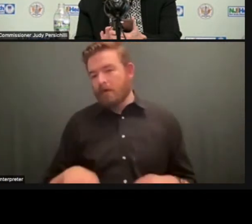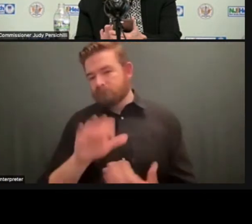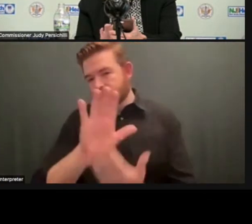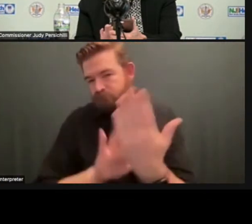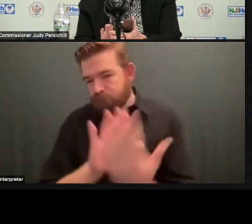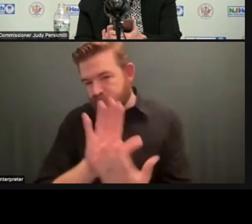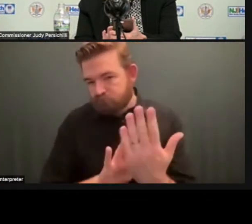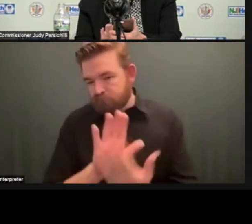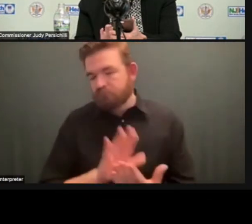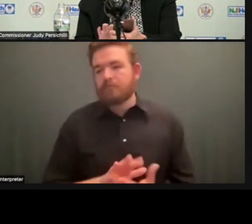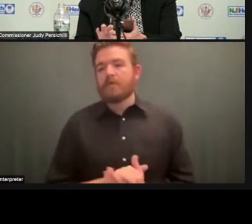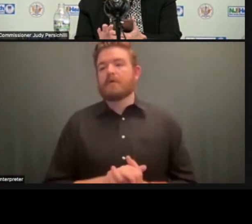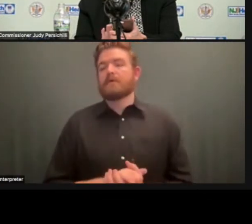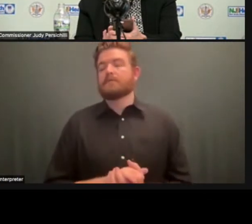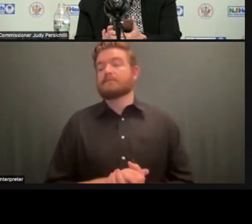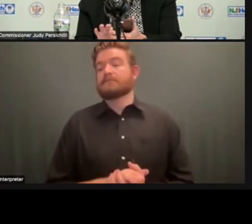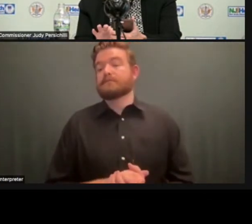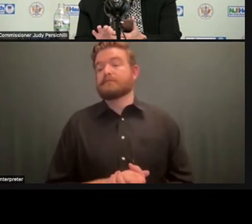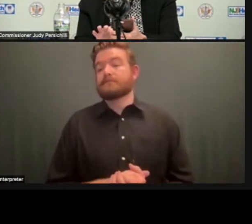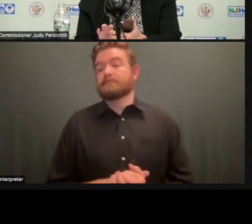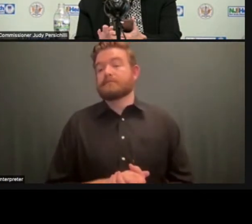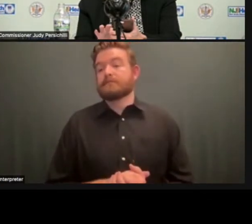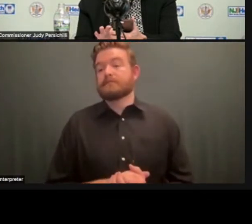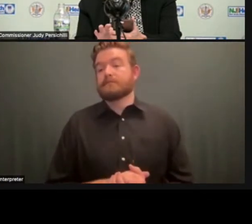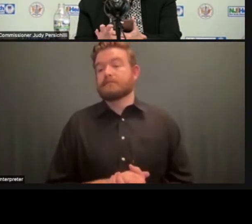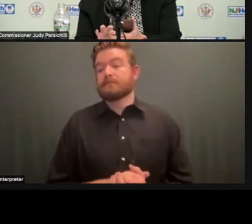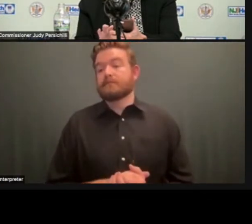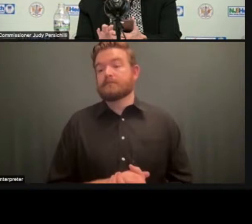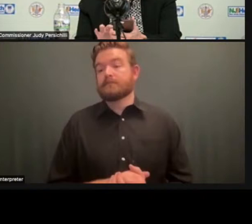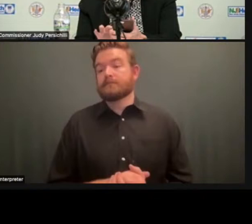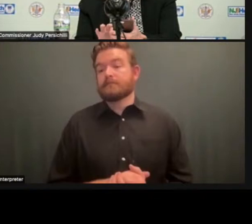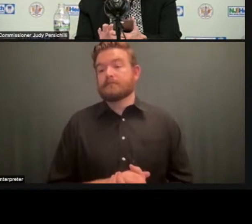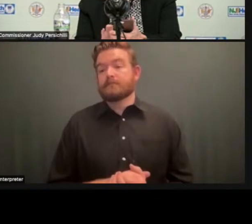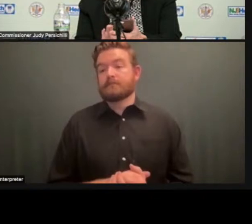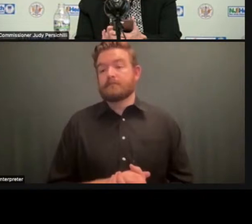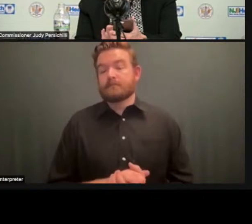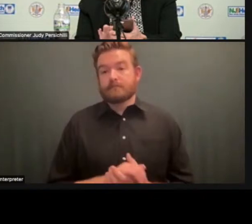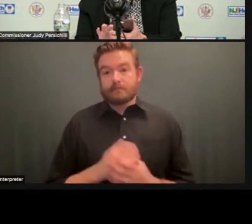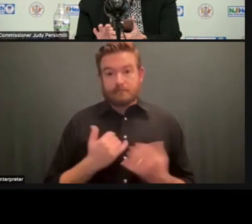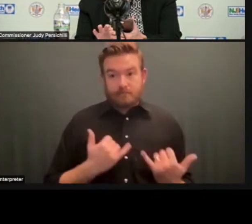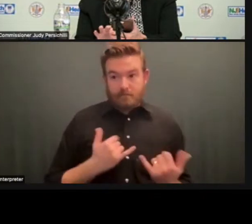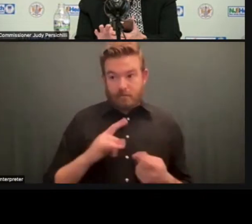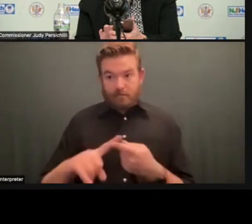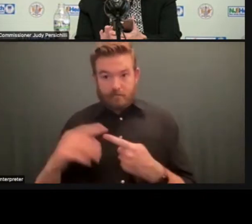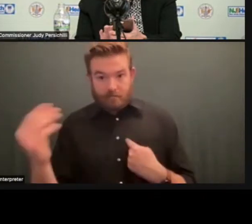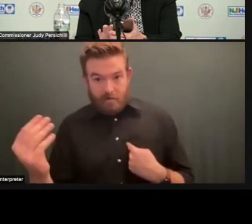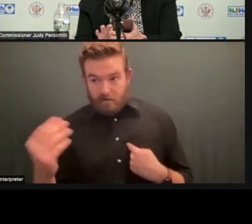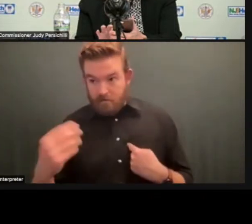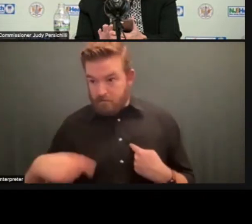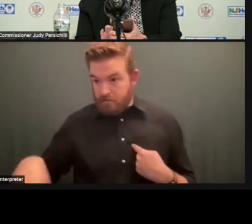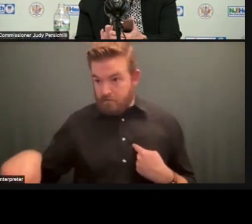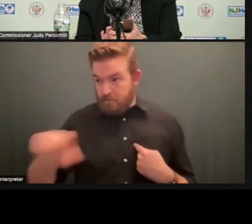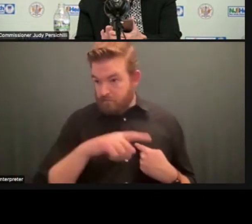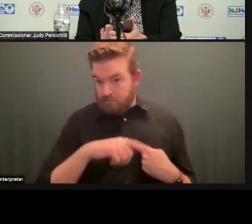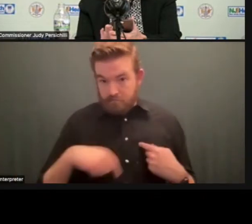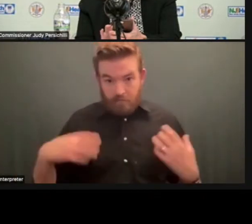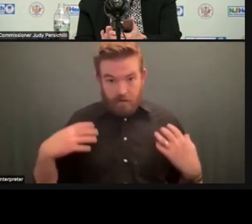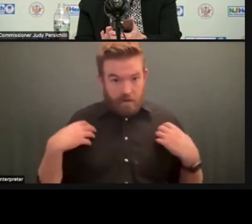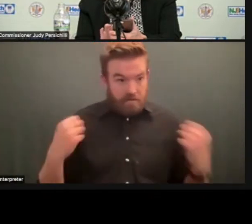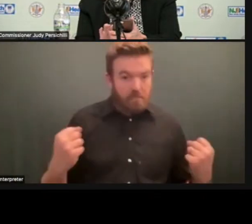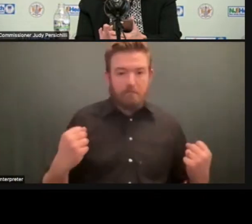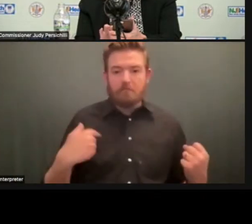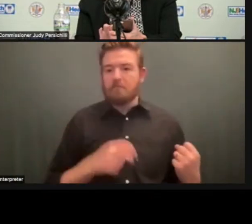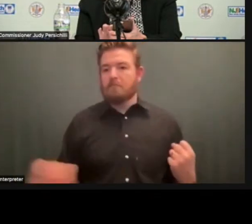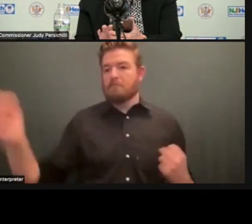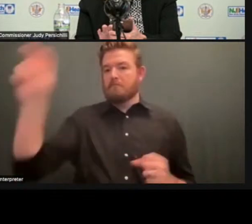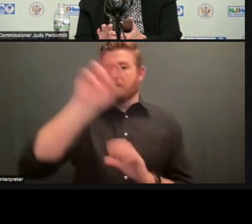between now and then. And obviously, if we need to report to you, we will report back to you as and if and when